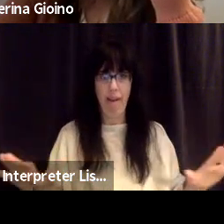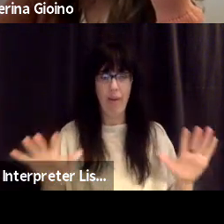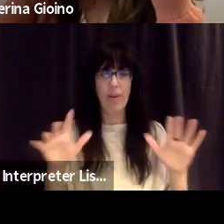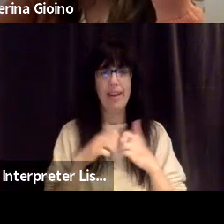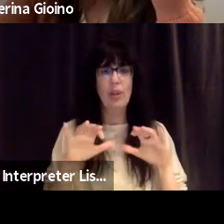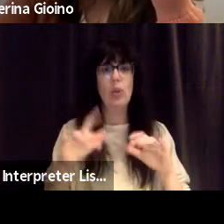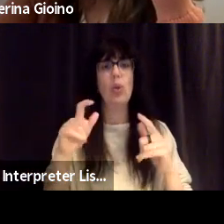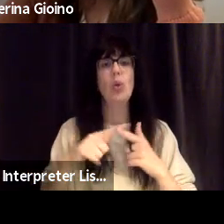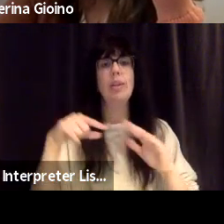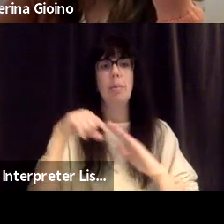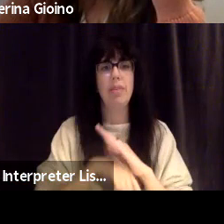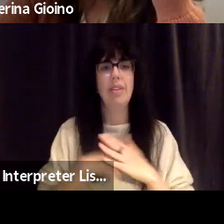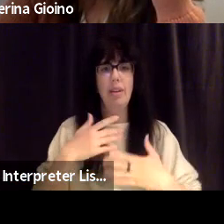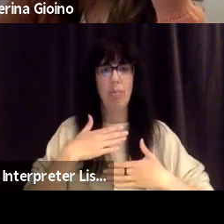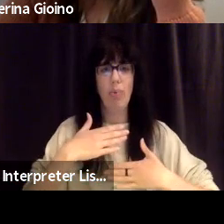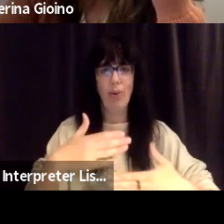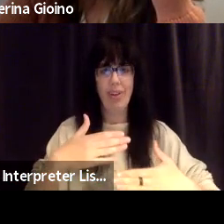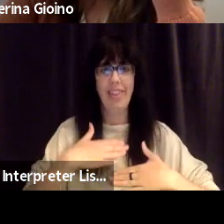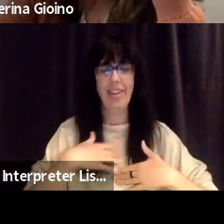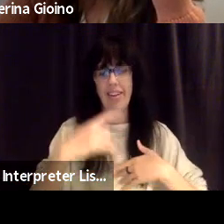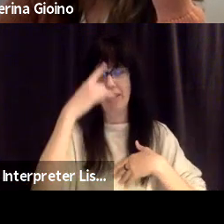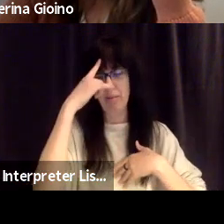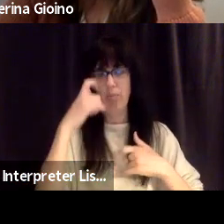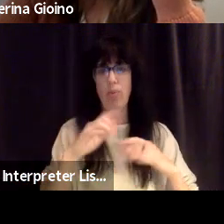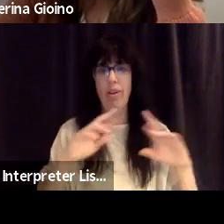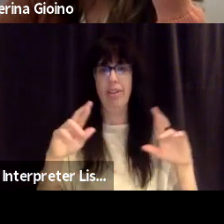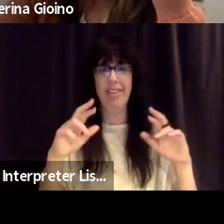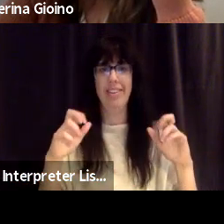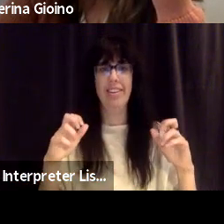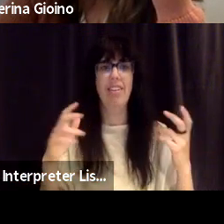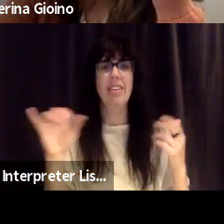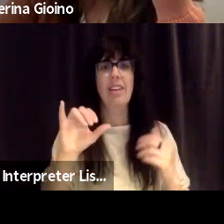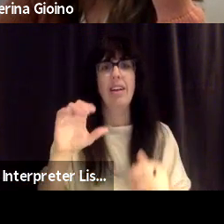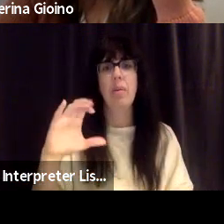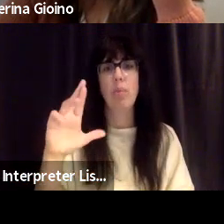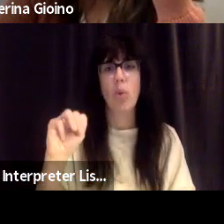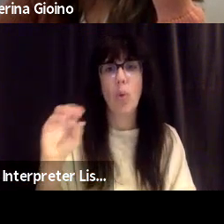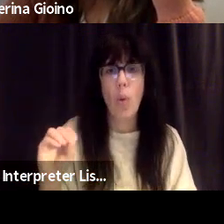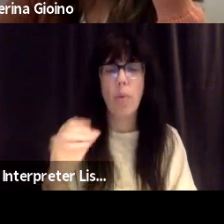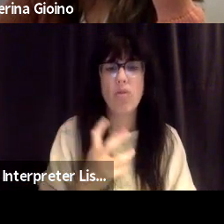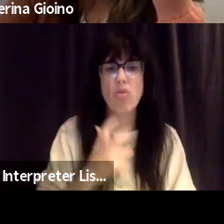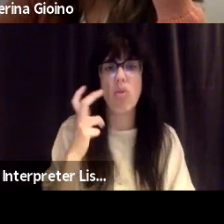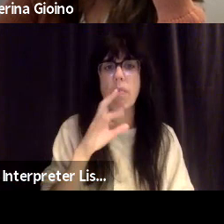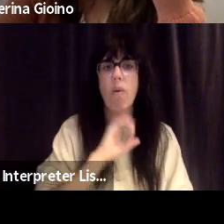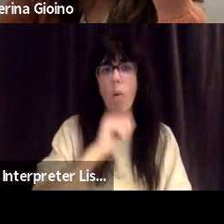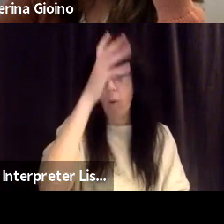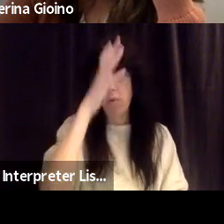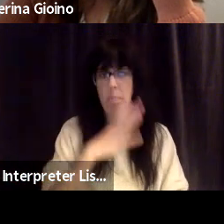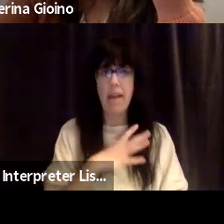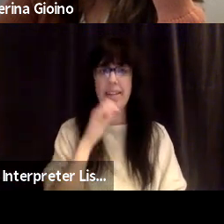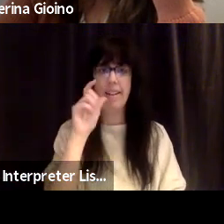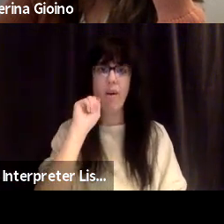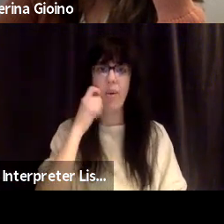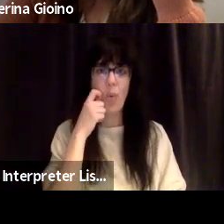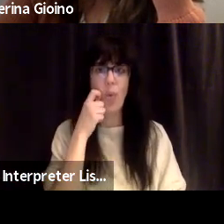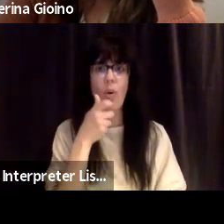do some deep breathing and you get his brain in order. I'd say the same thing of Andrew Cuomo. He's like a grumpy old man. He's not that cool. It would be for his own